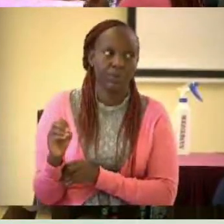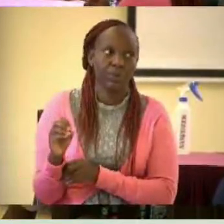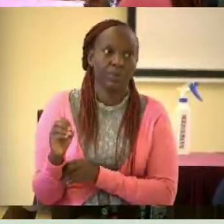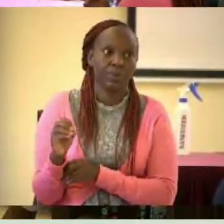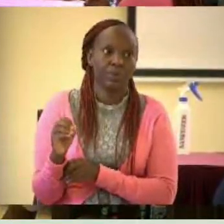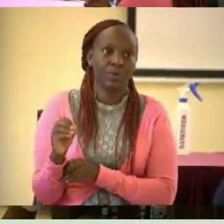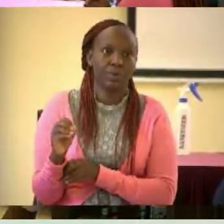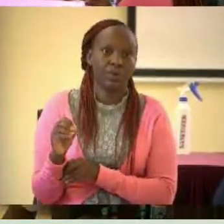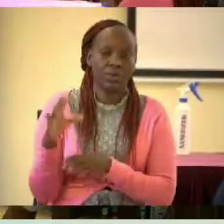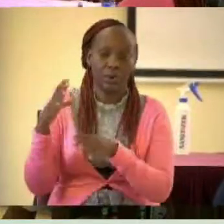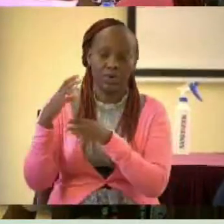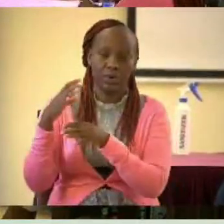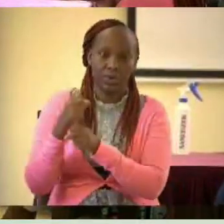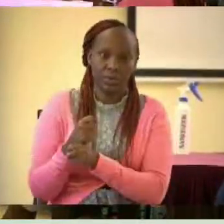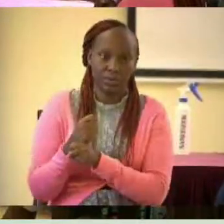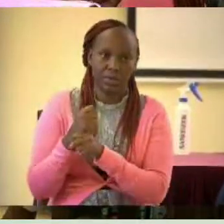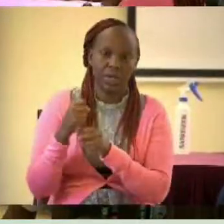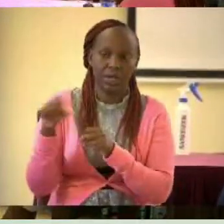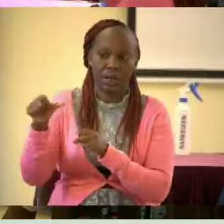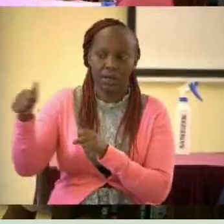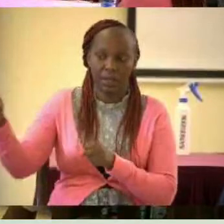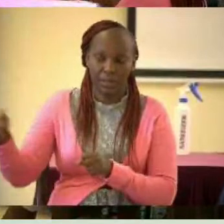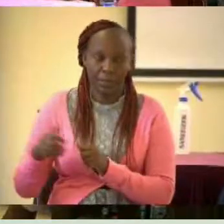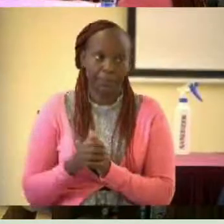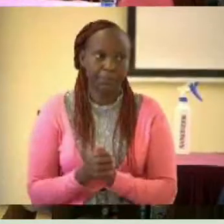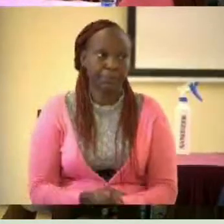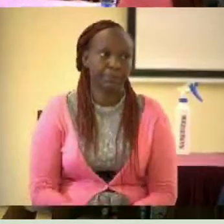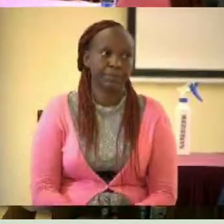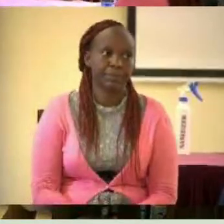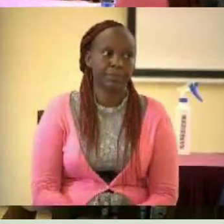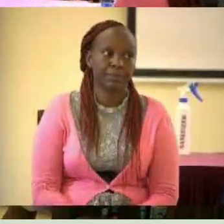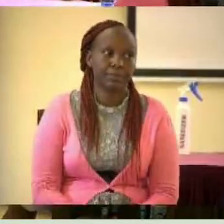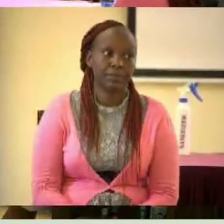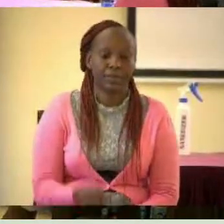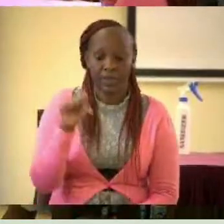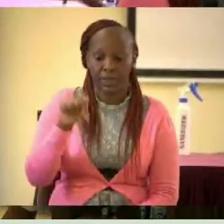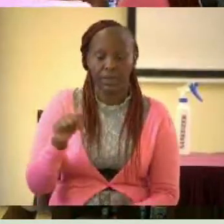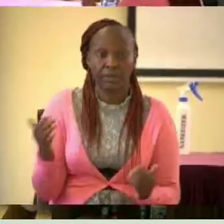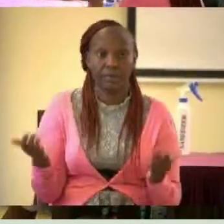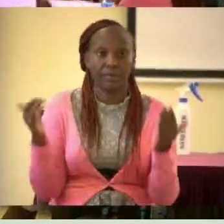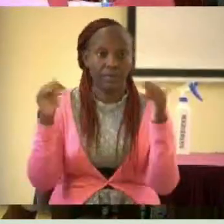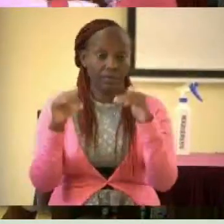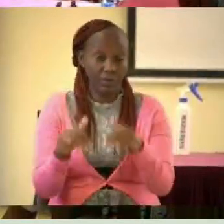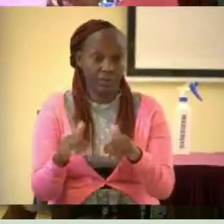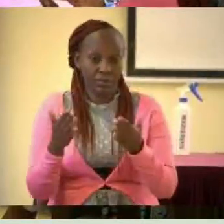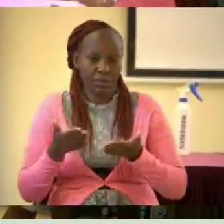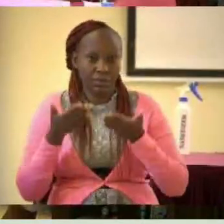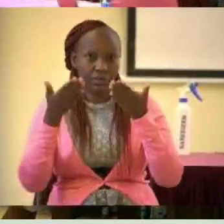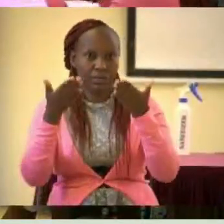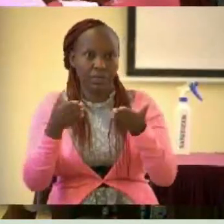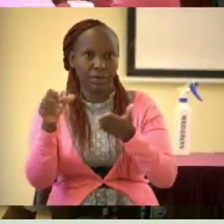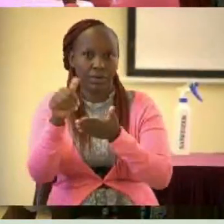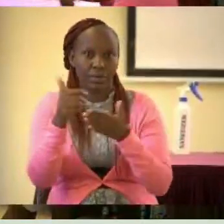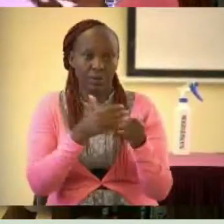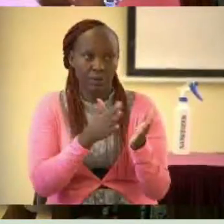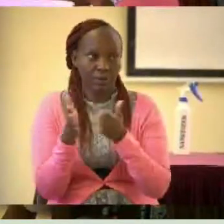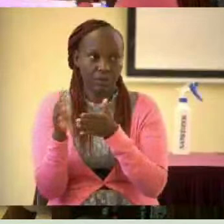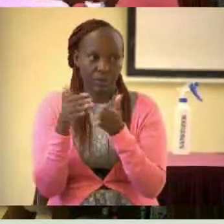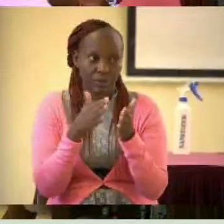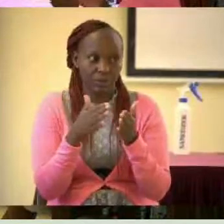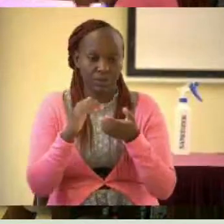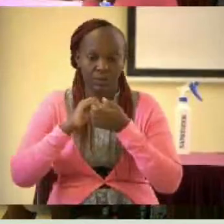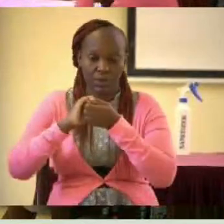society organizations, among others. This conference provides another opportunity